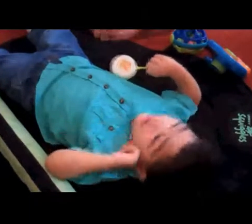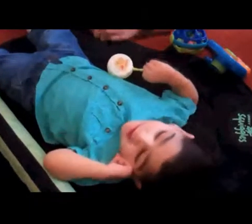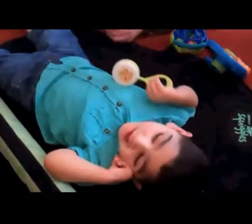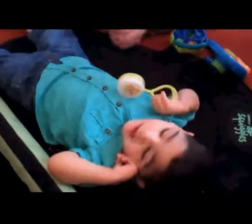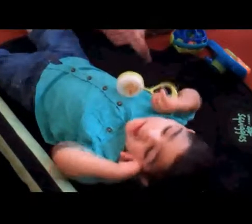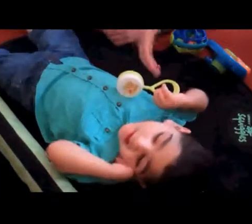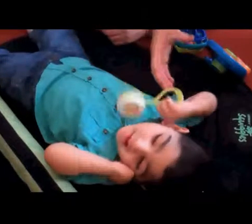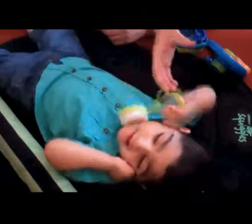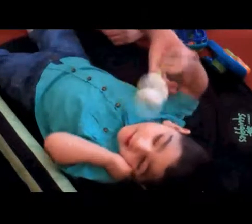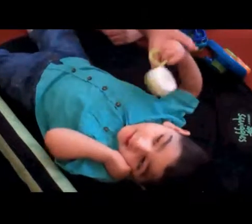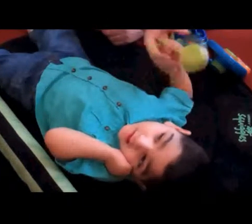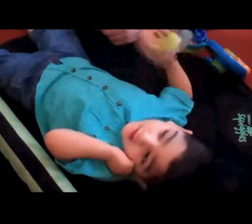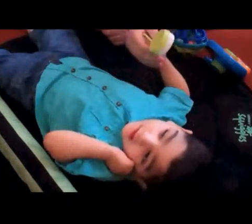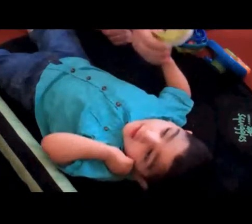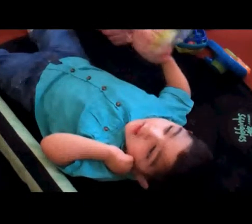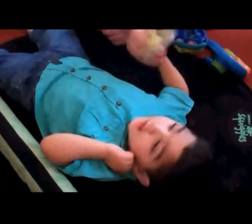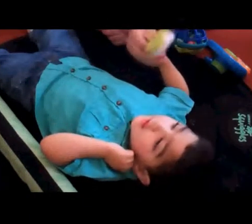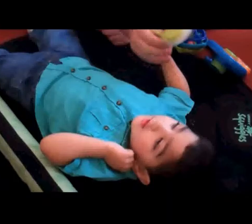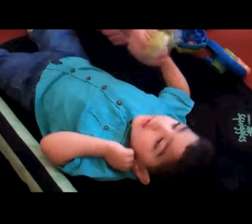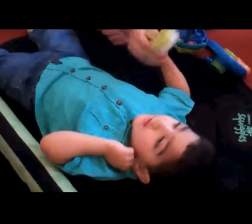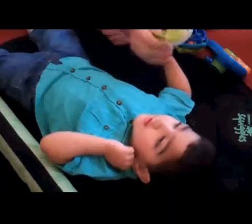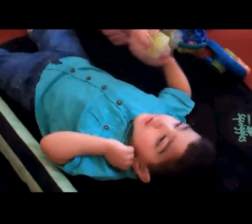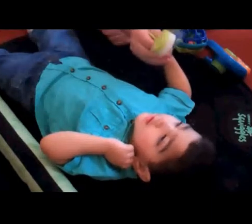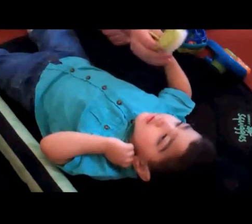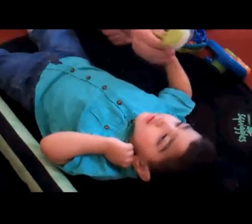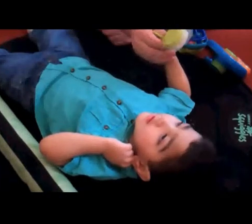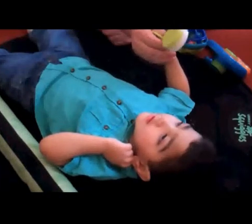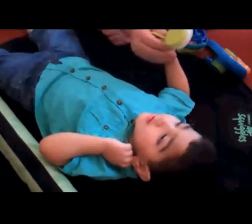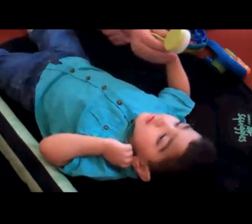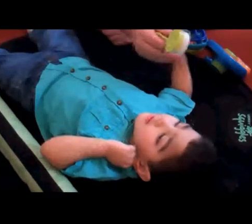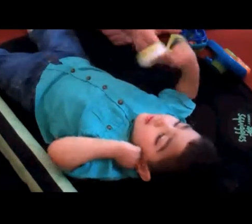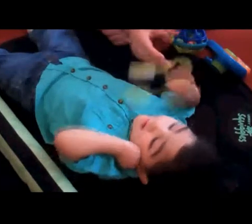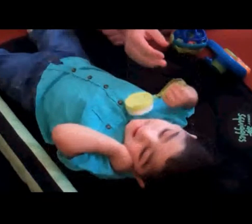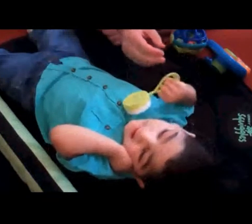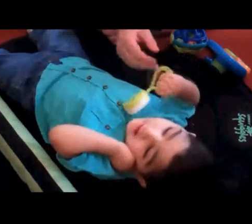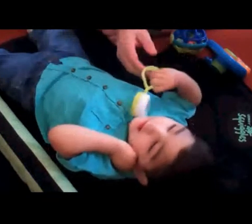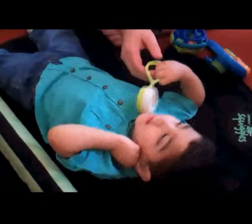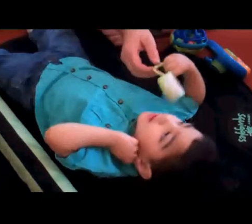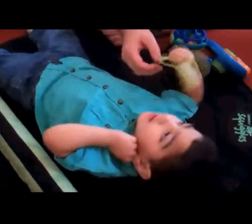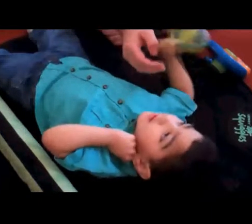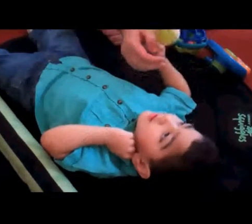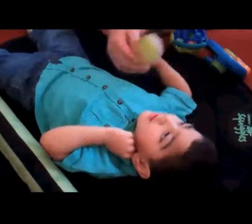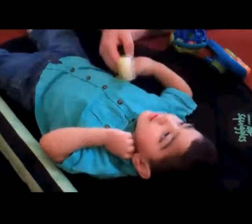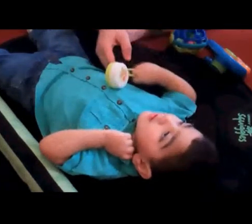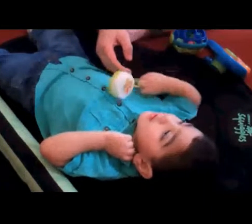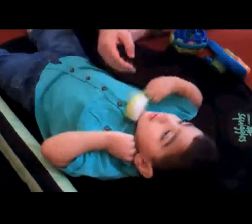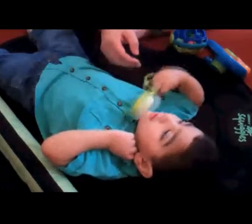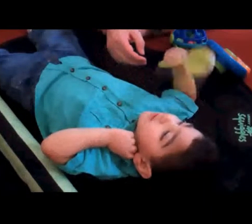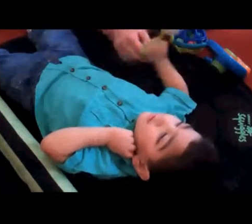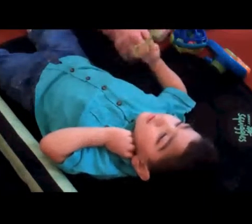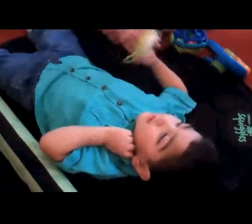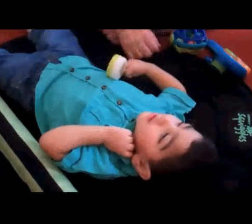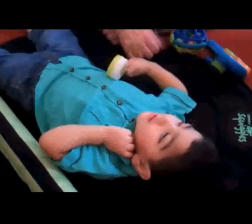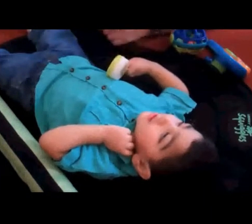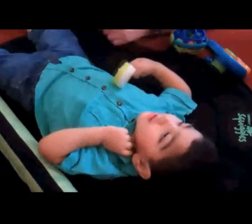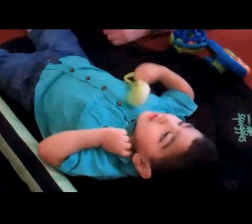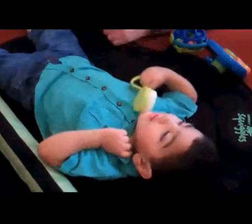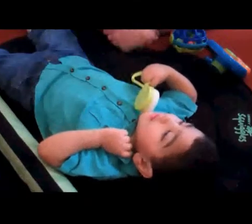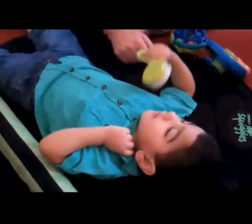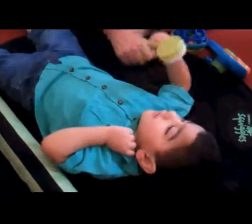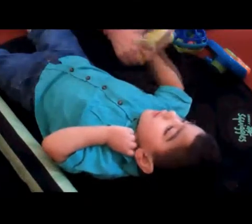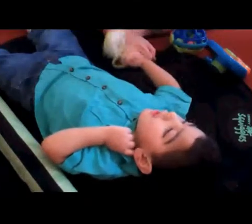side and then it touches his hand. Hashim puts his fingers through it and takes it. He shakes